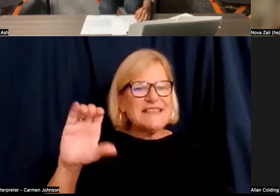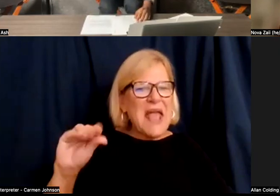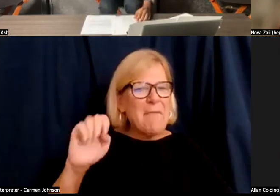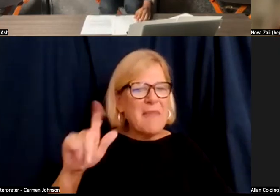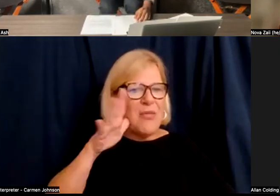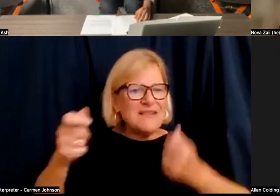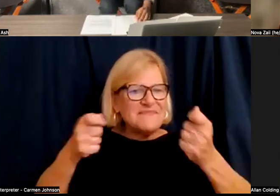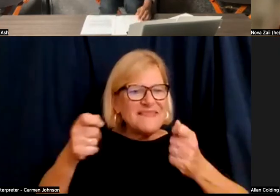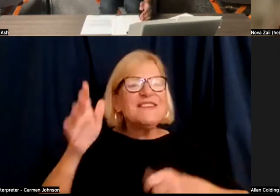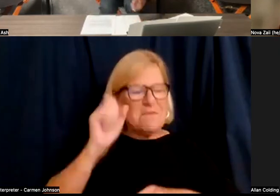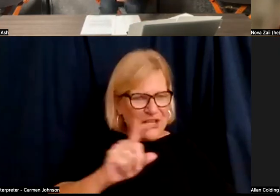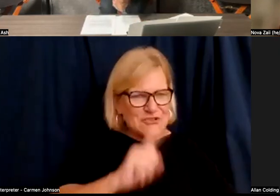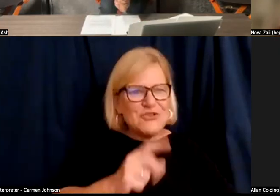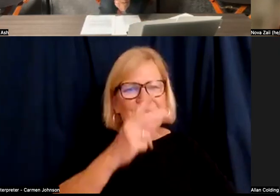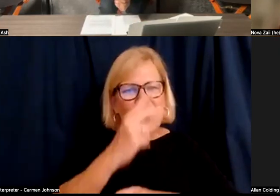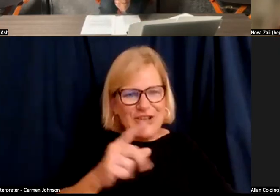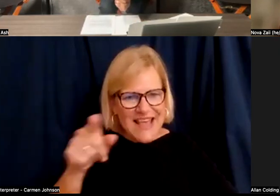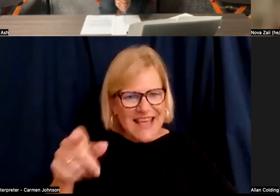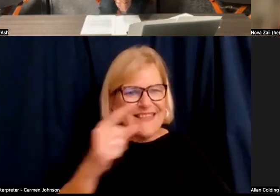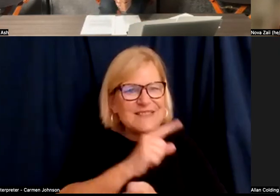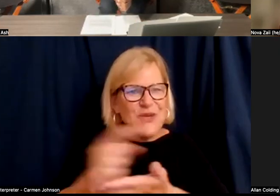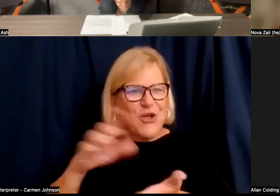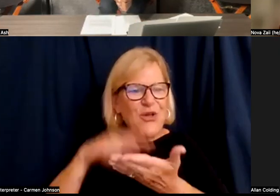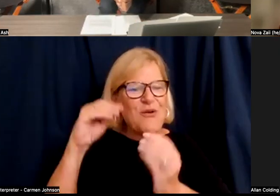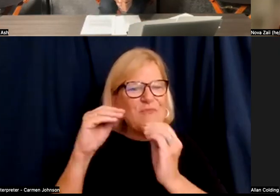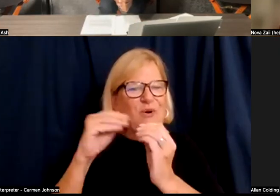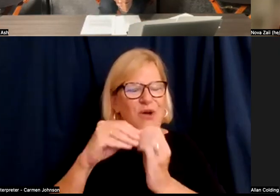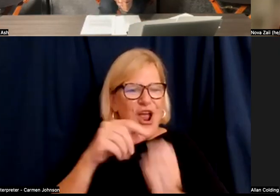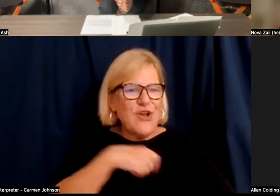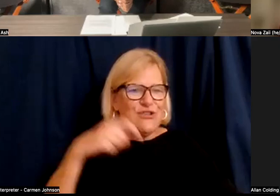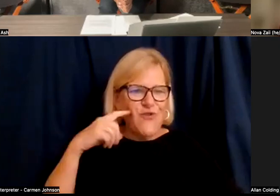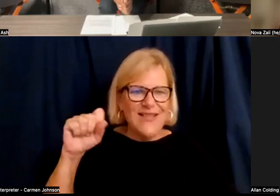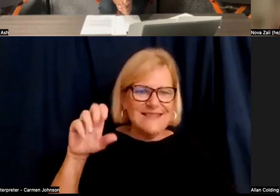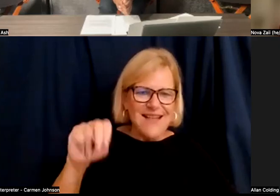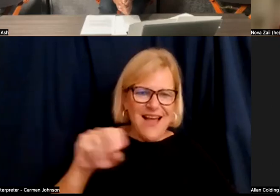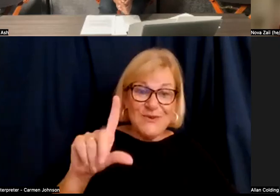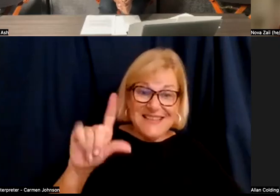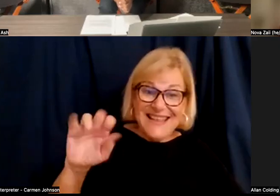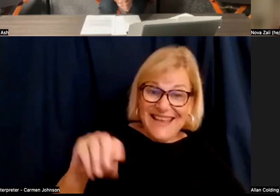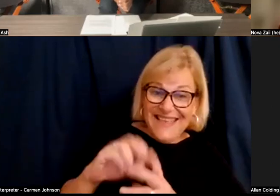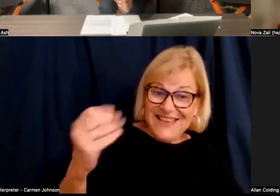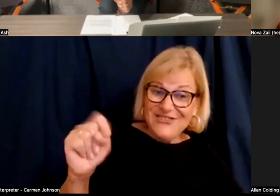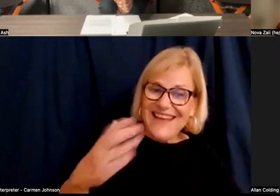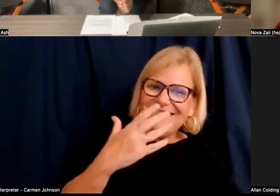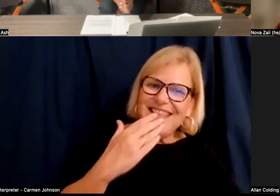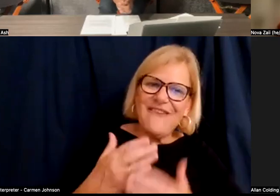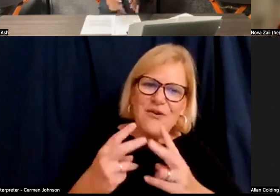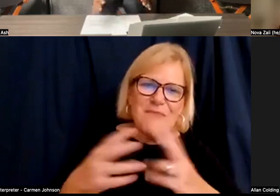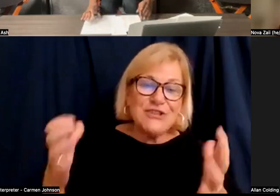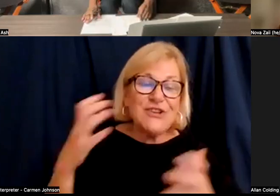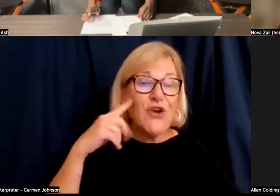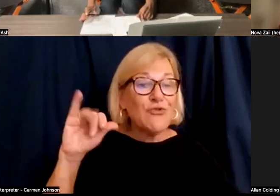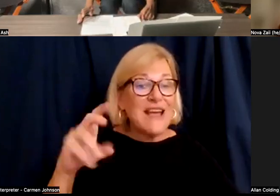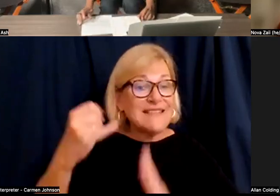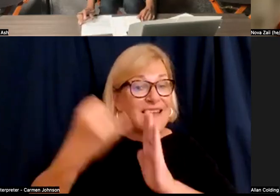sure that you tune in for that this week, and you can learn more and register for the salon using the link in the chat. Thank you so much on behalf of the Kresge